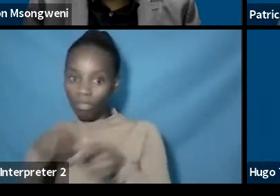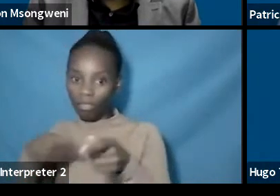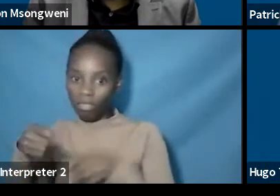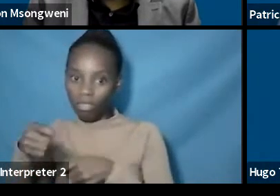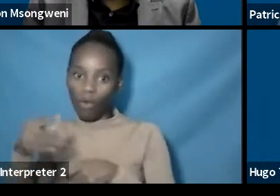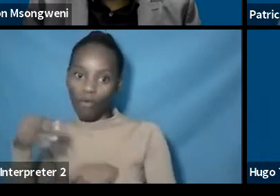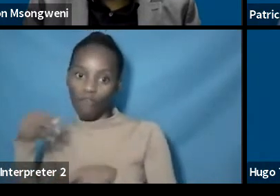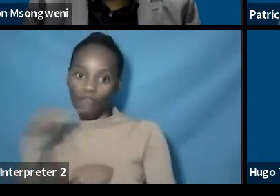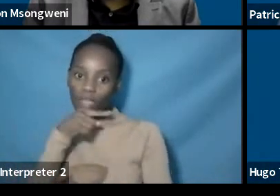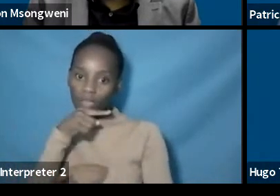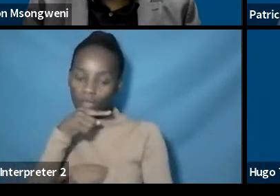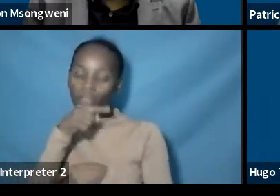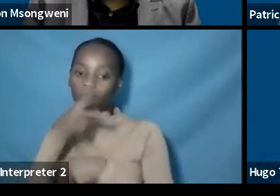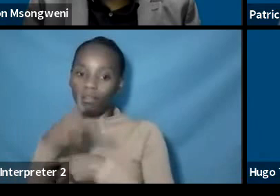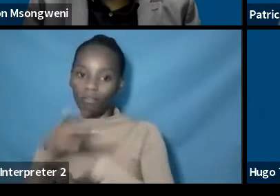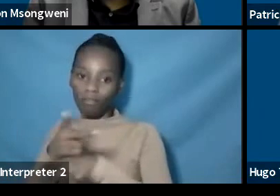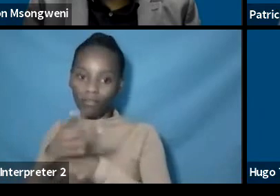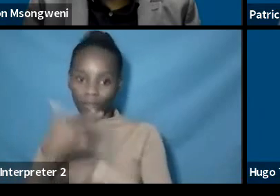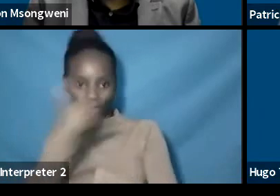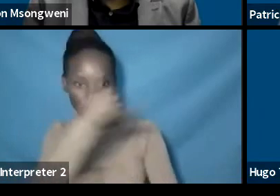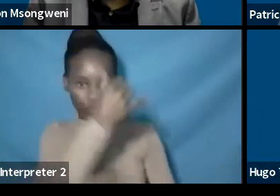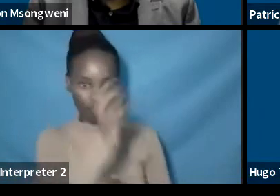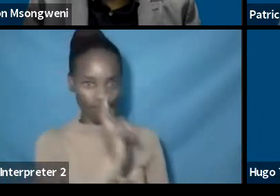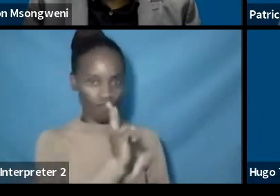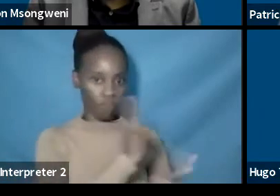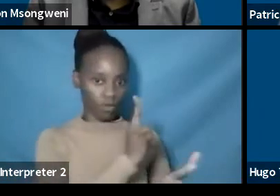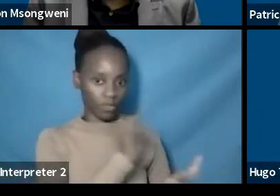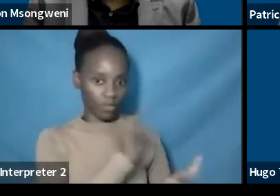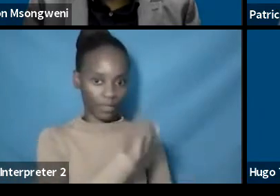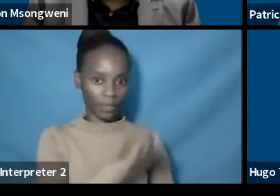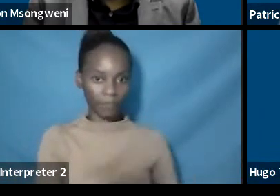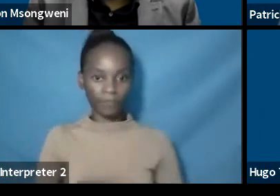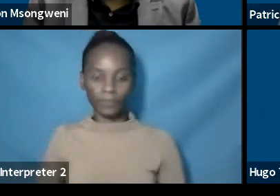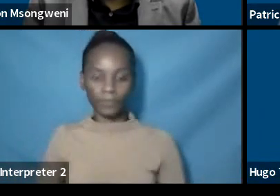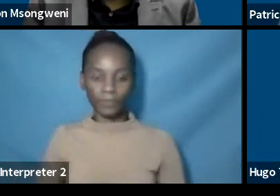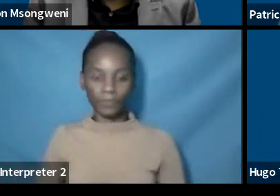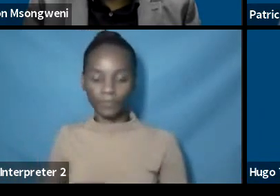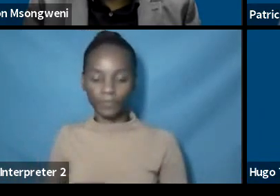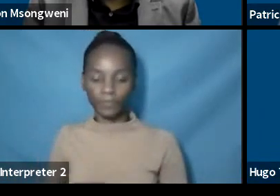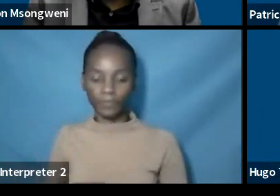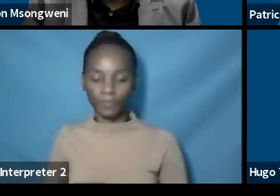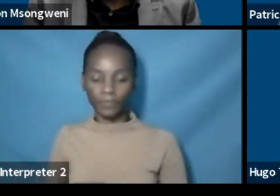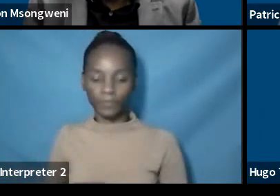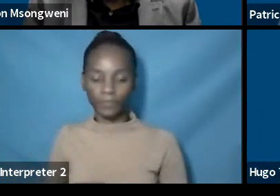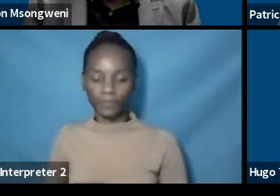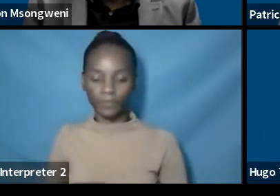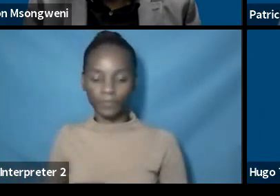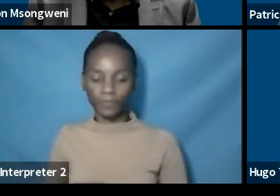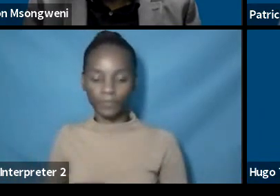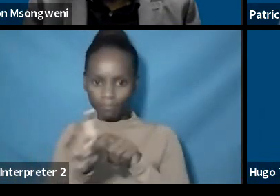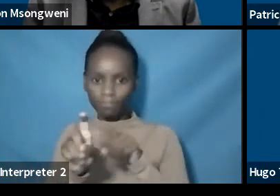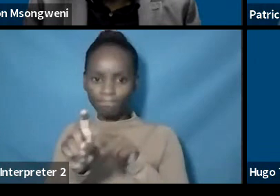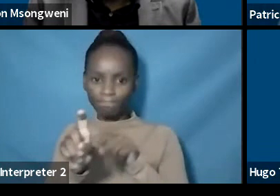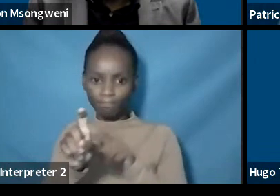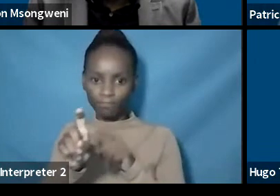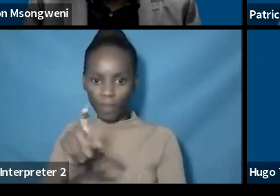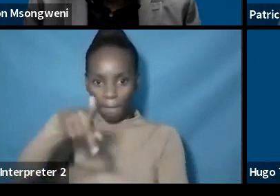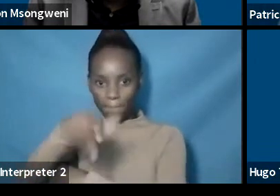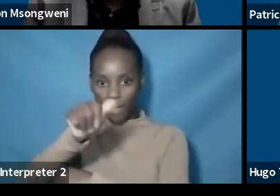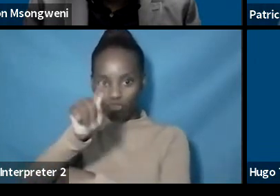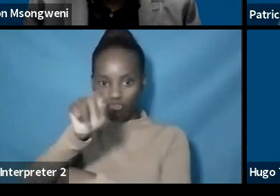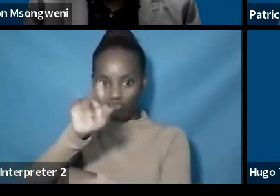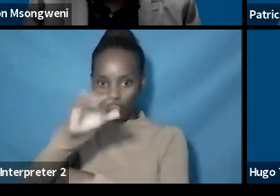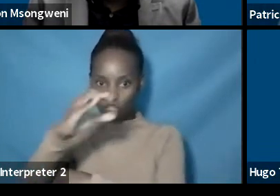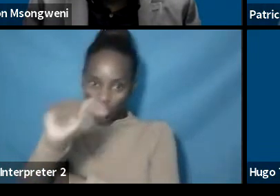the questions, Patricia. The question about the list of goods that